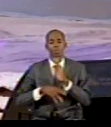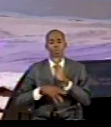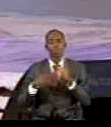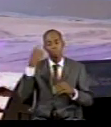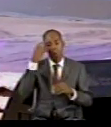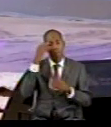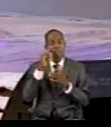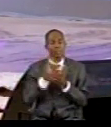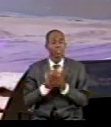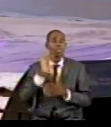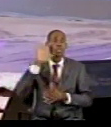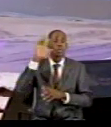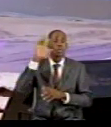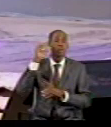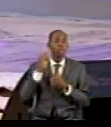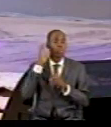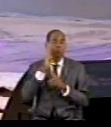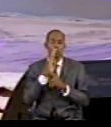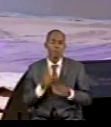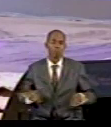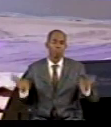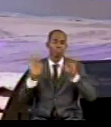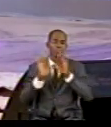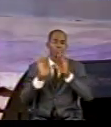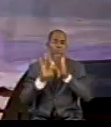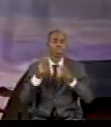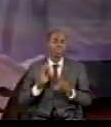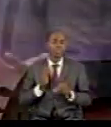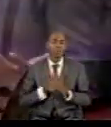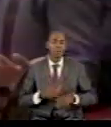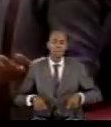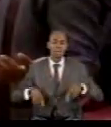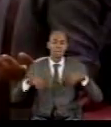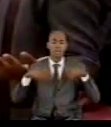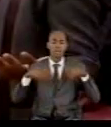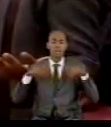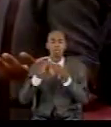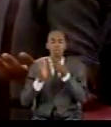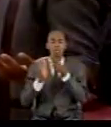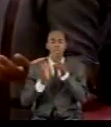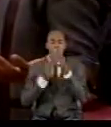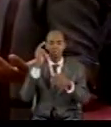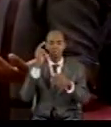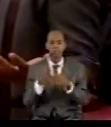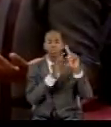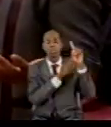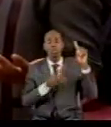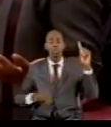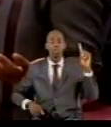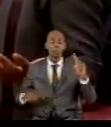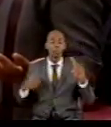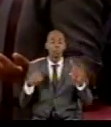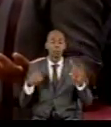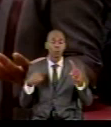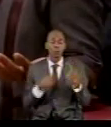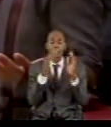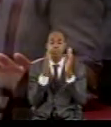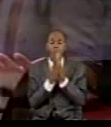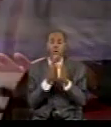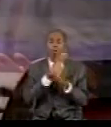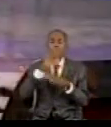word will be priority of our lives in Jesus' name. Lord, we pray that all